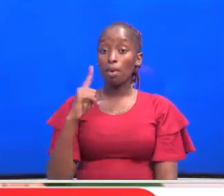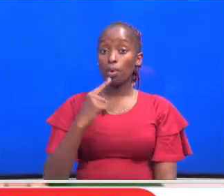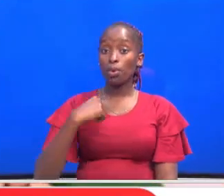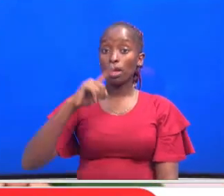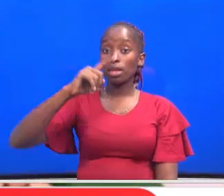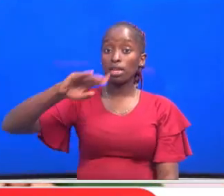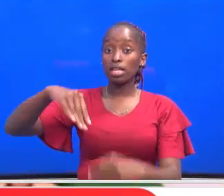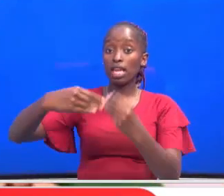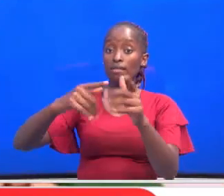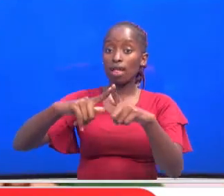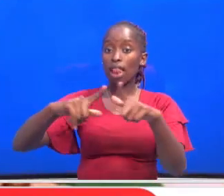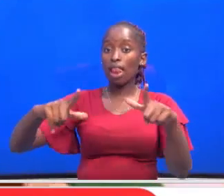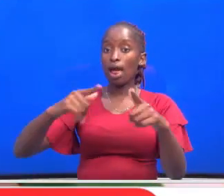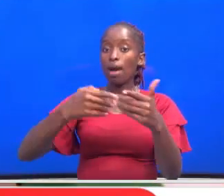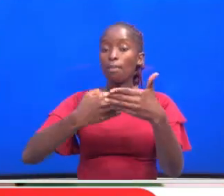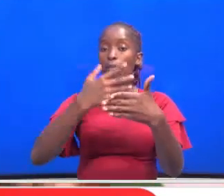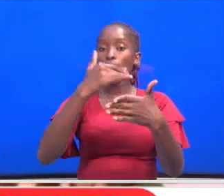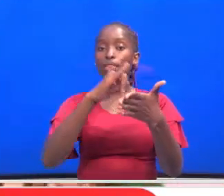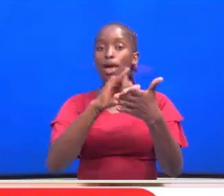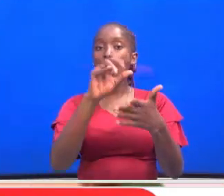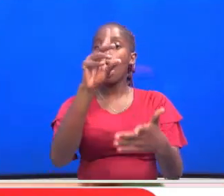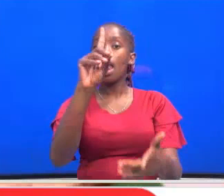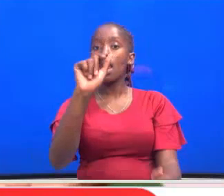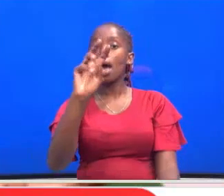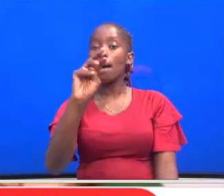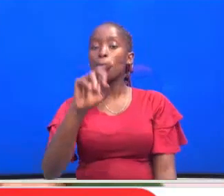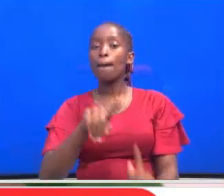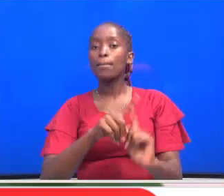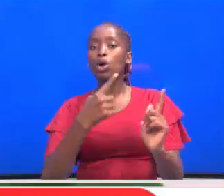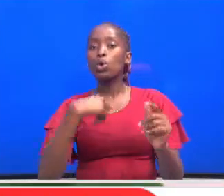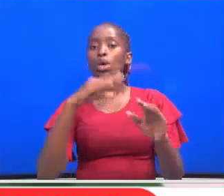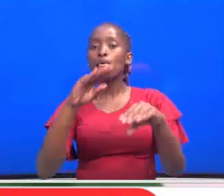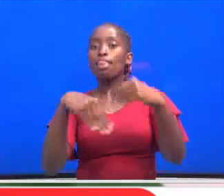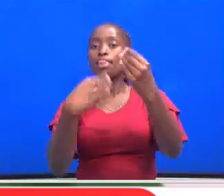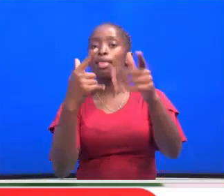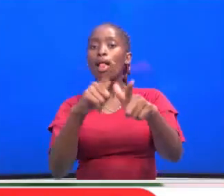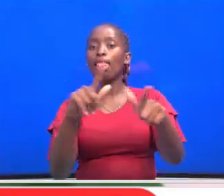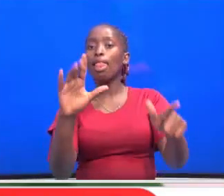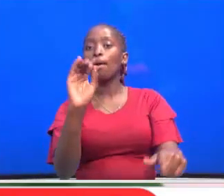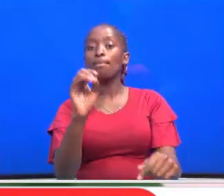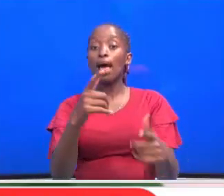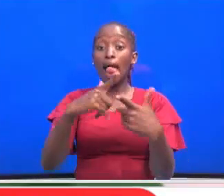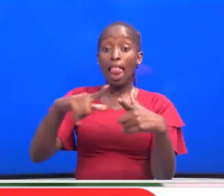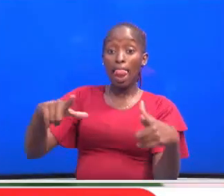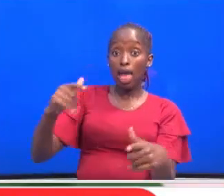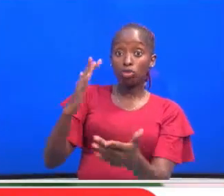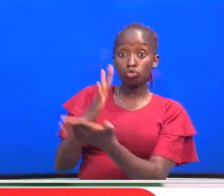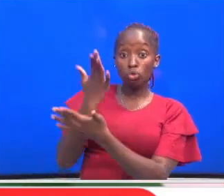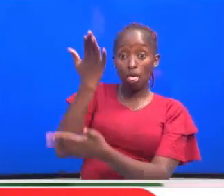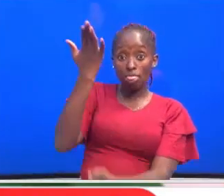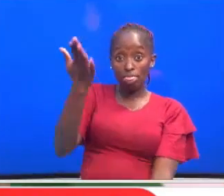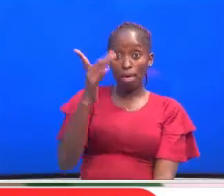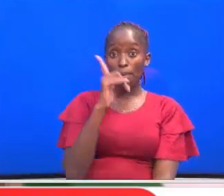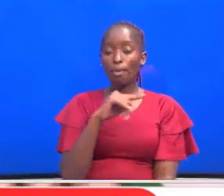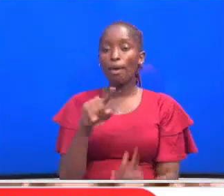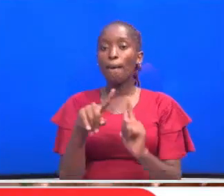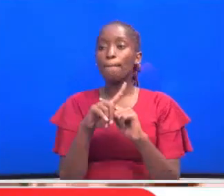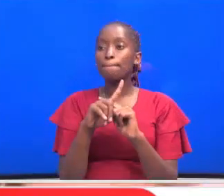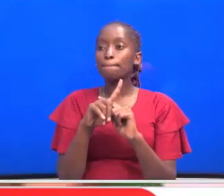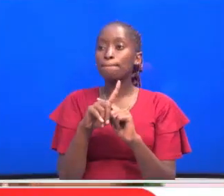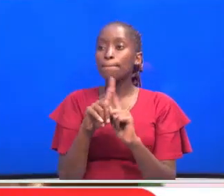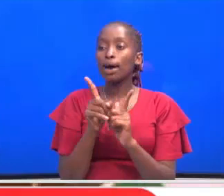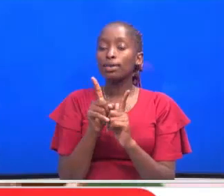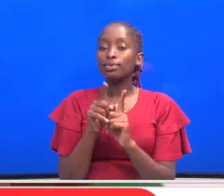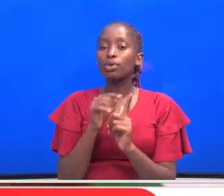dam. You know? We didn't give them the land. The land was there. But somehow, and I don't